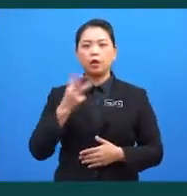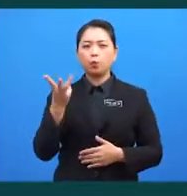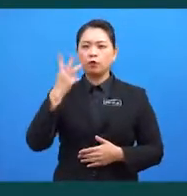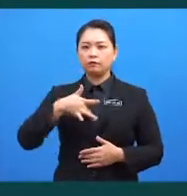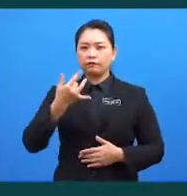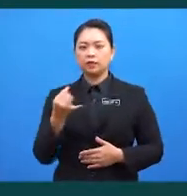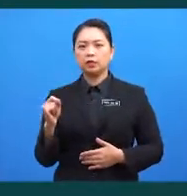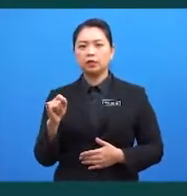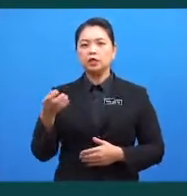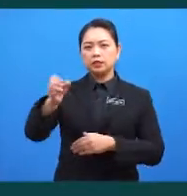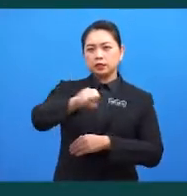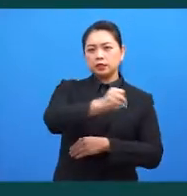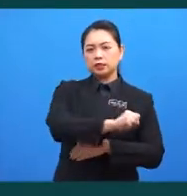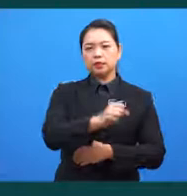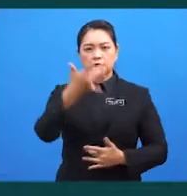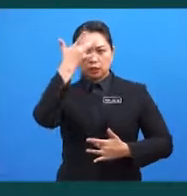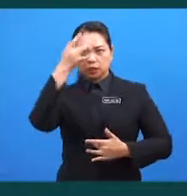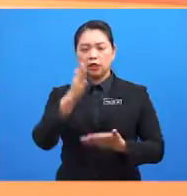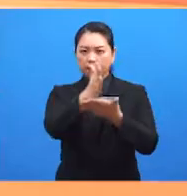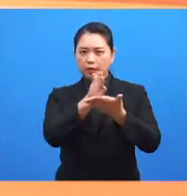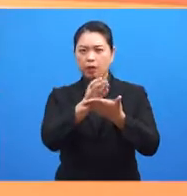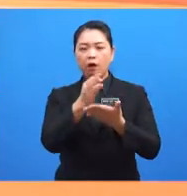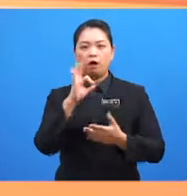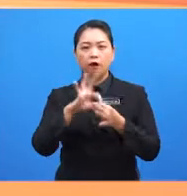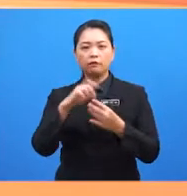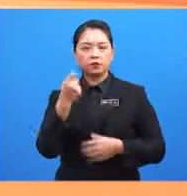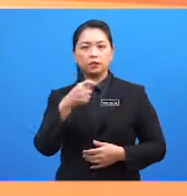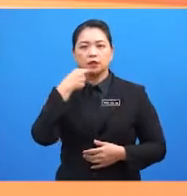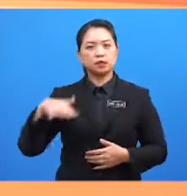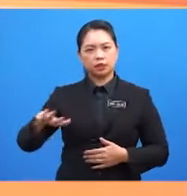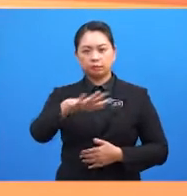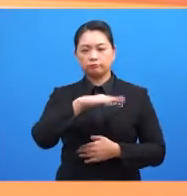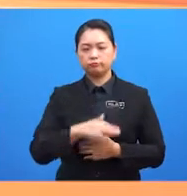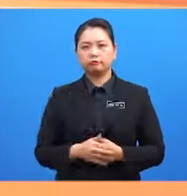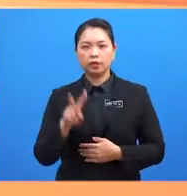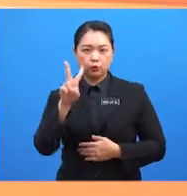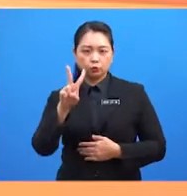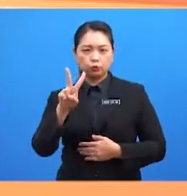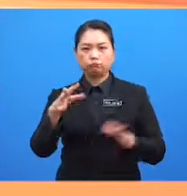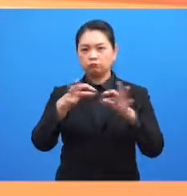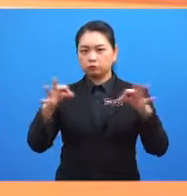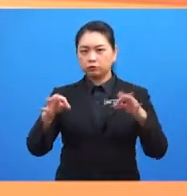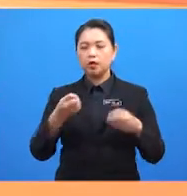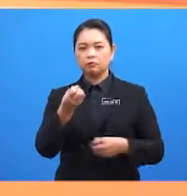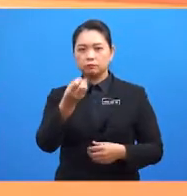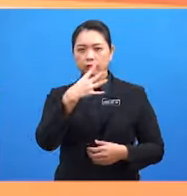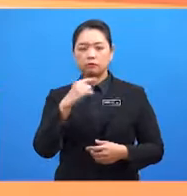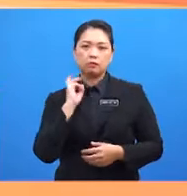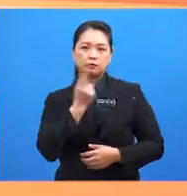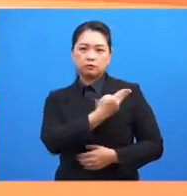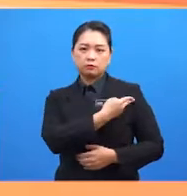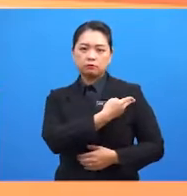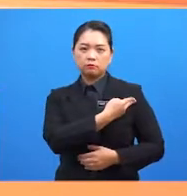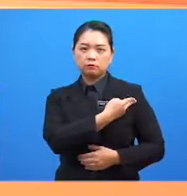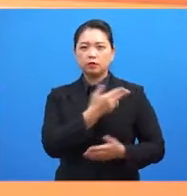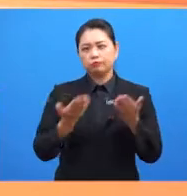feeling seasick in the middle of the desert. These two sentences tell us that the paragraph will